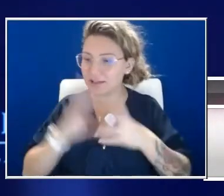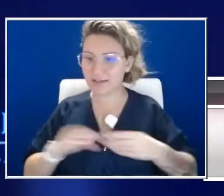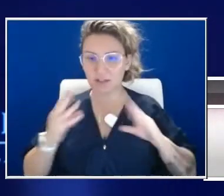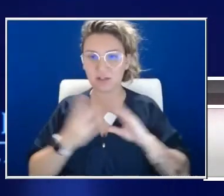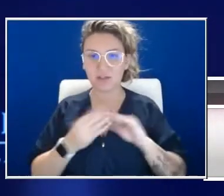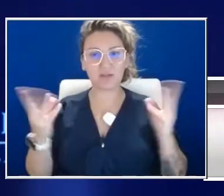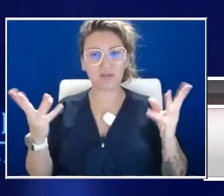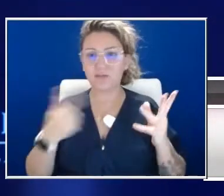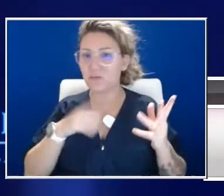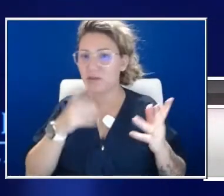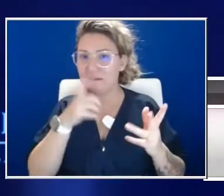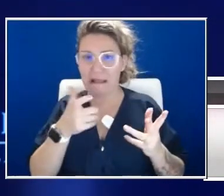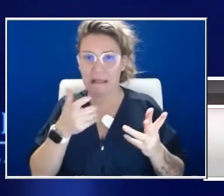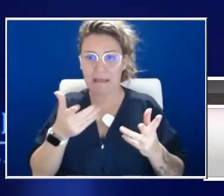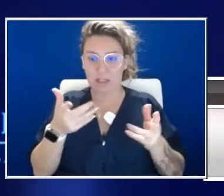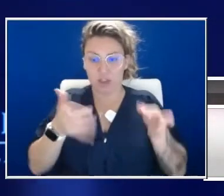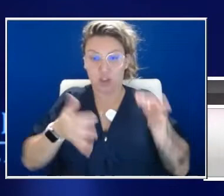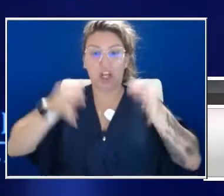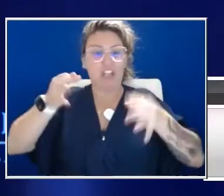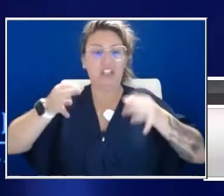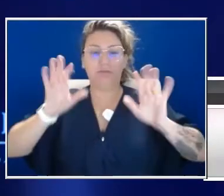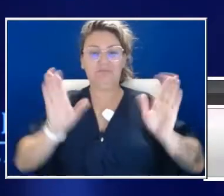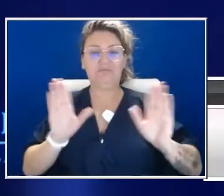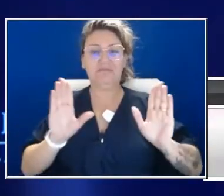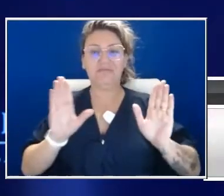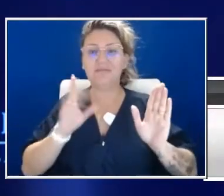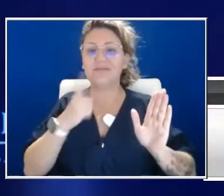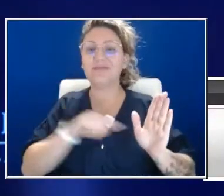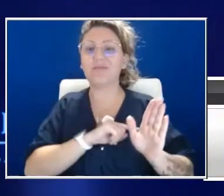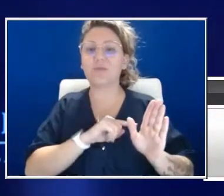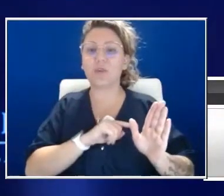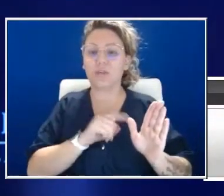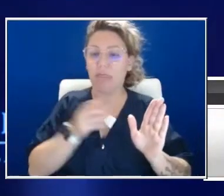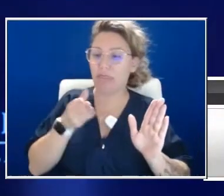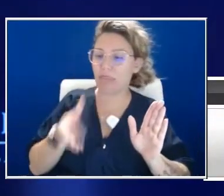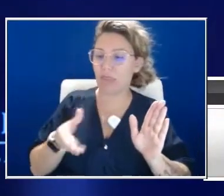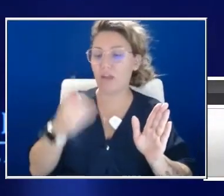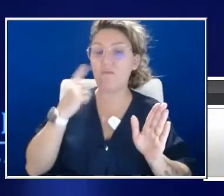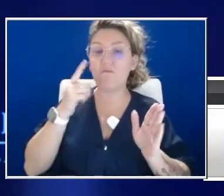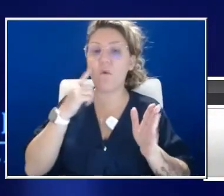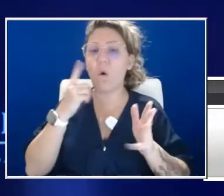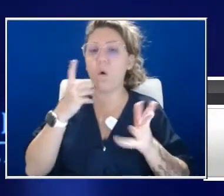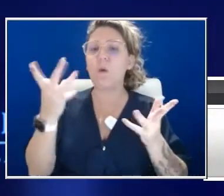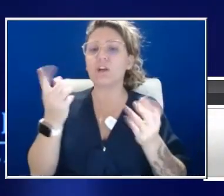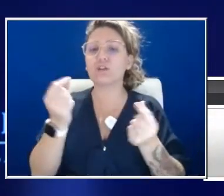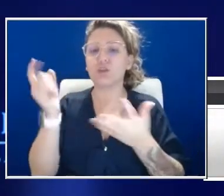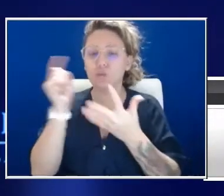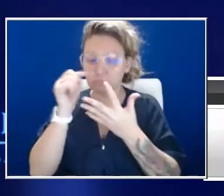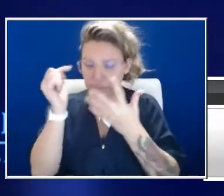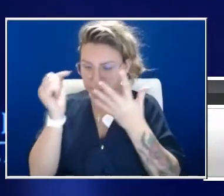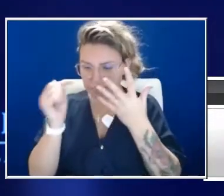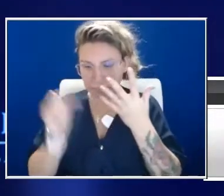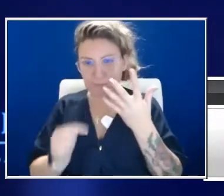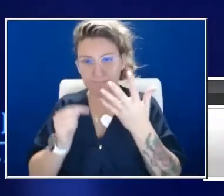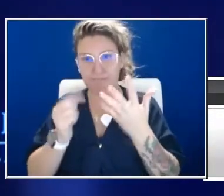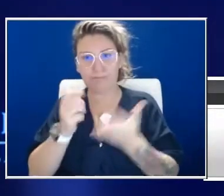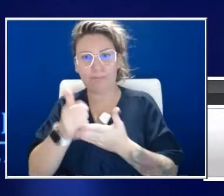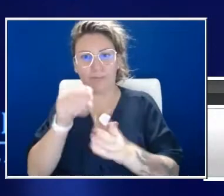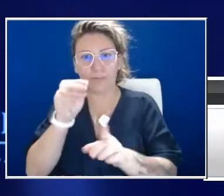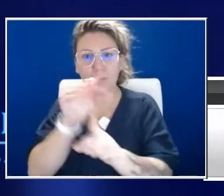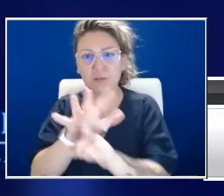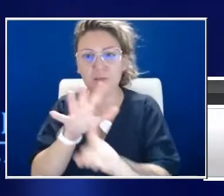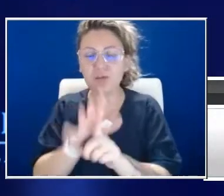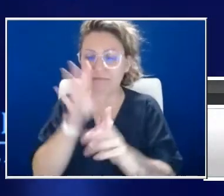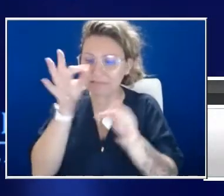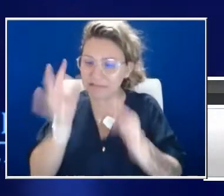there to judge. We're there to give you the steps that you need to take to help with this exposure, determine whether it's safe that you